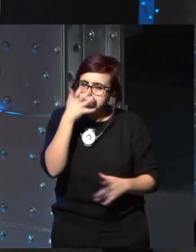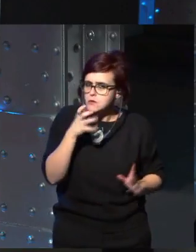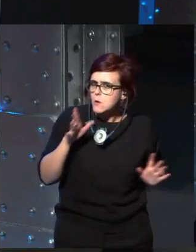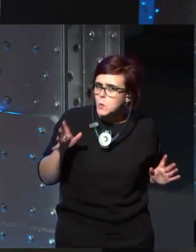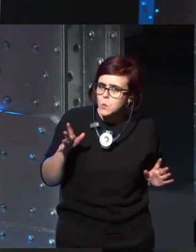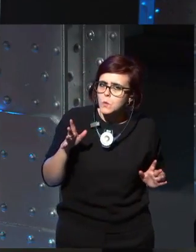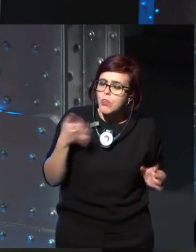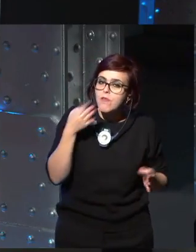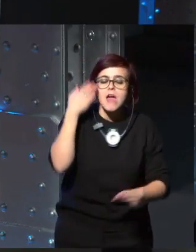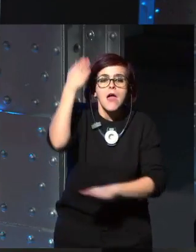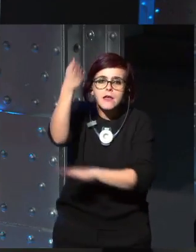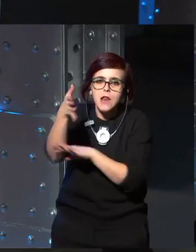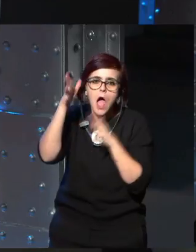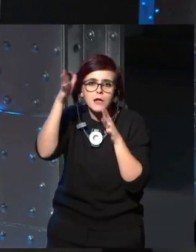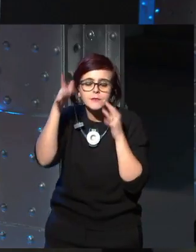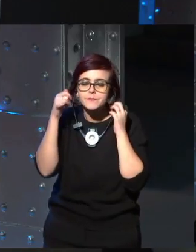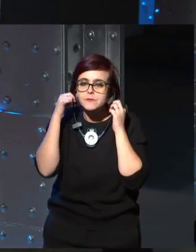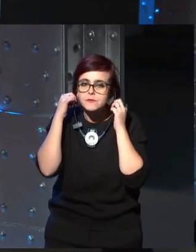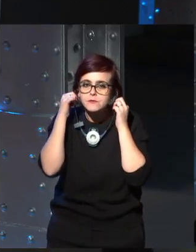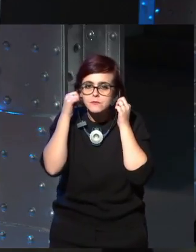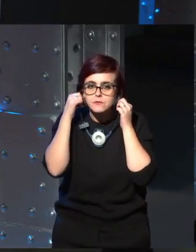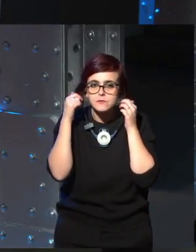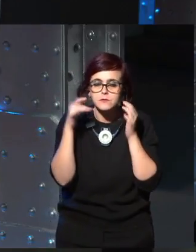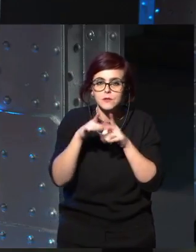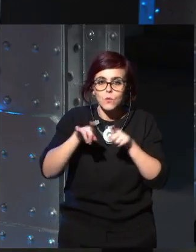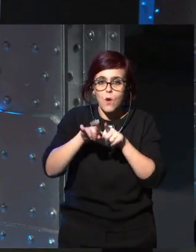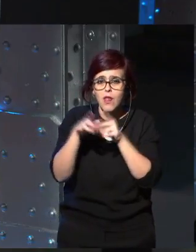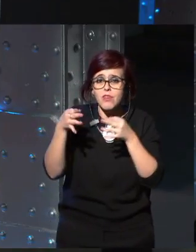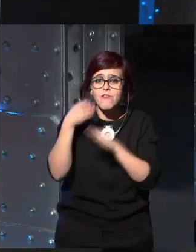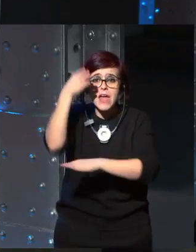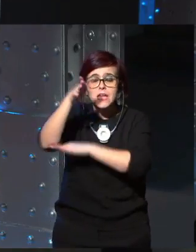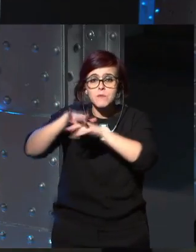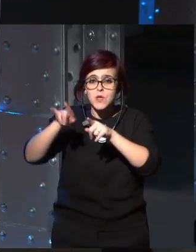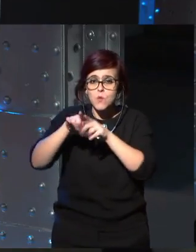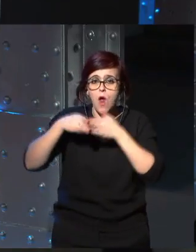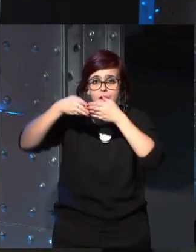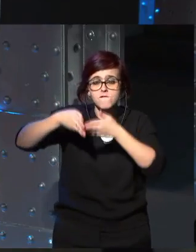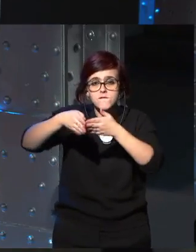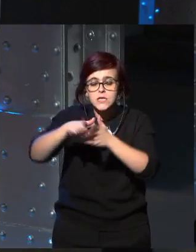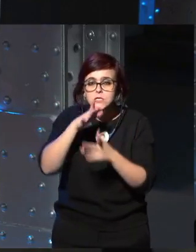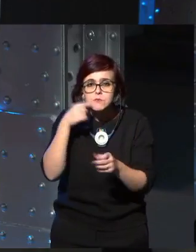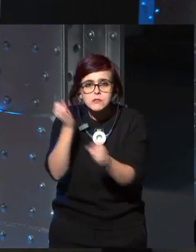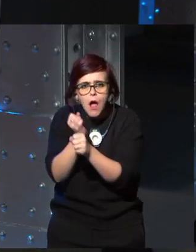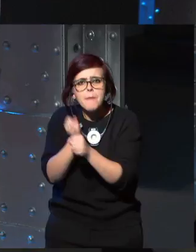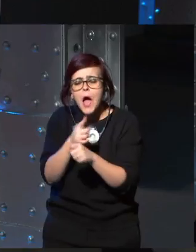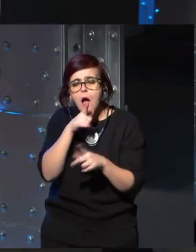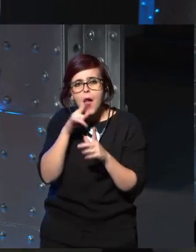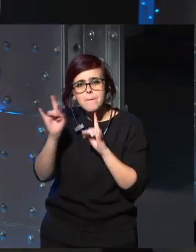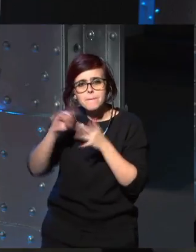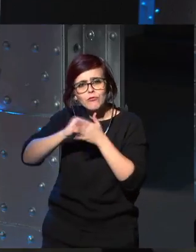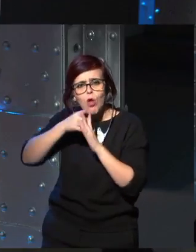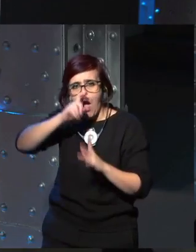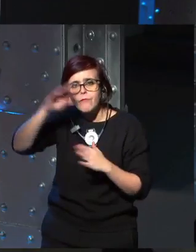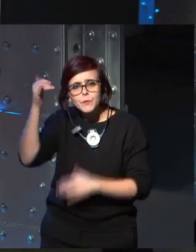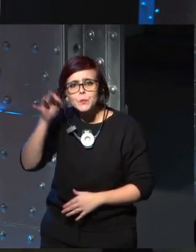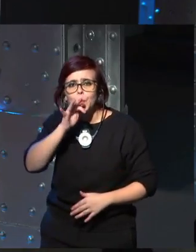it. And it was flooded once, and all these 78 RPM records, so they were fine. He just dried them off. A cassette, if you put it in, I